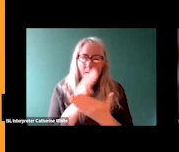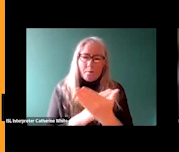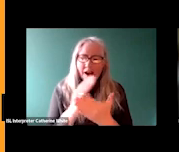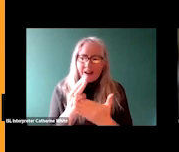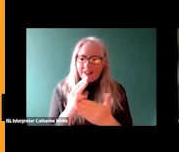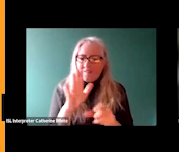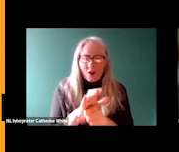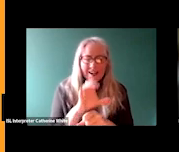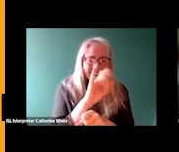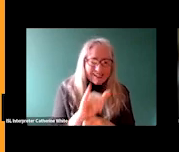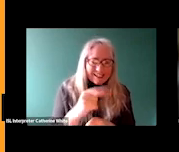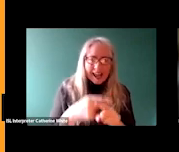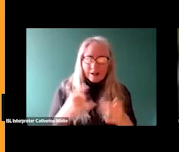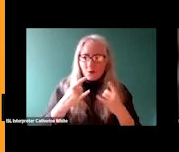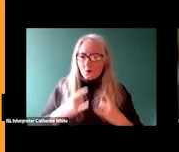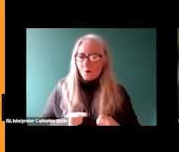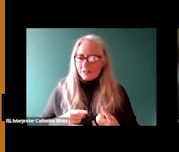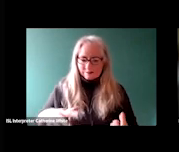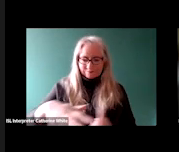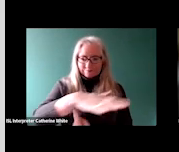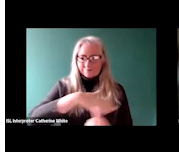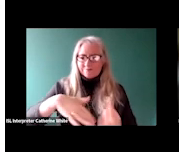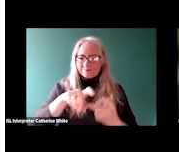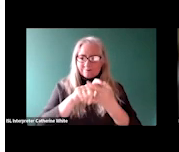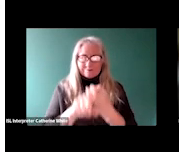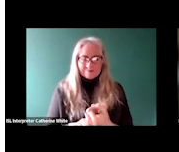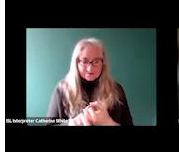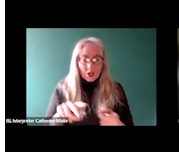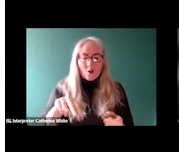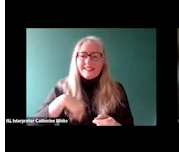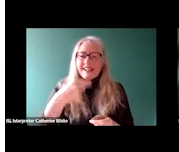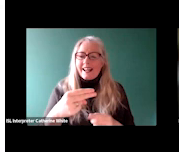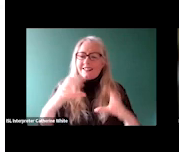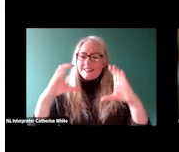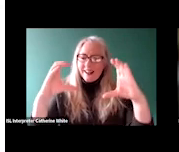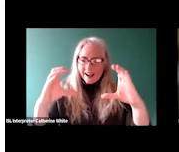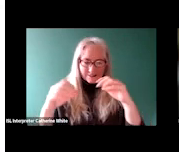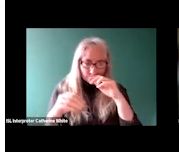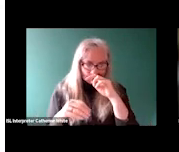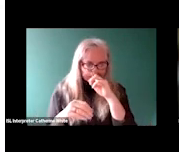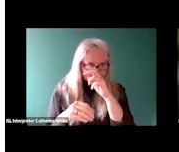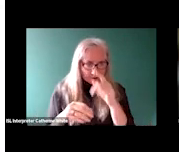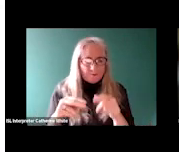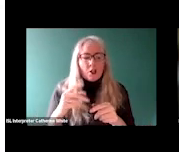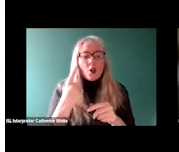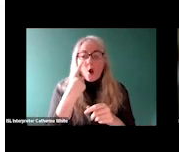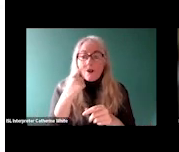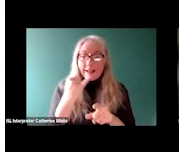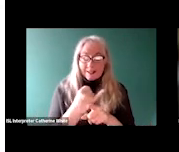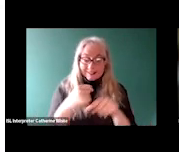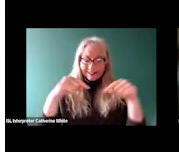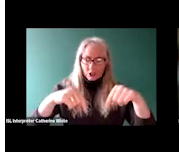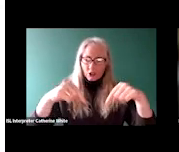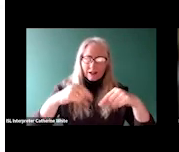all cities and human settlements. So the next slide, please. And then just to look at the context in Ireland